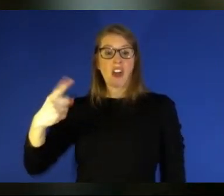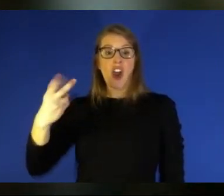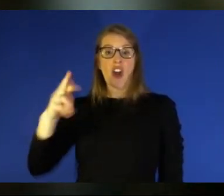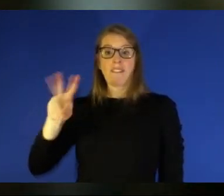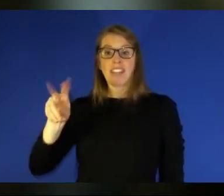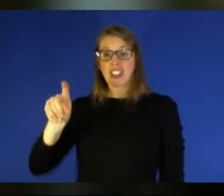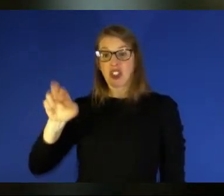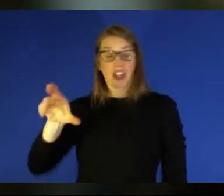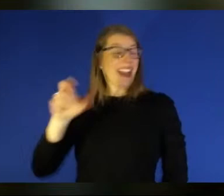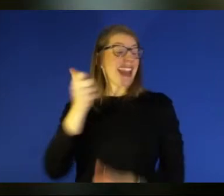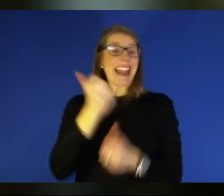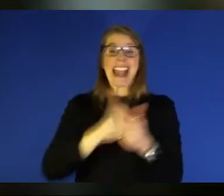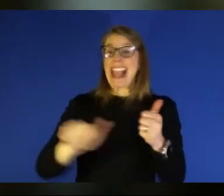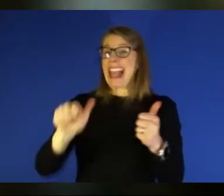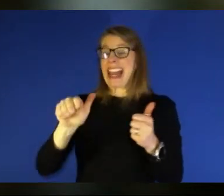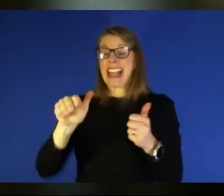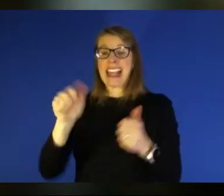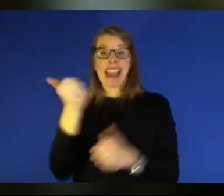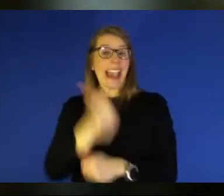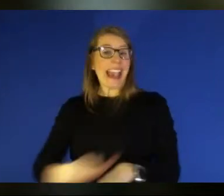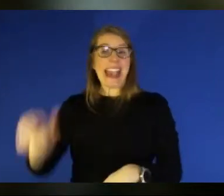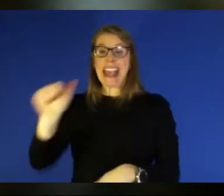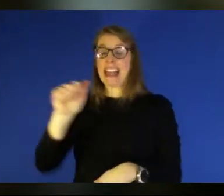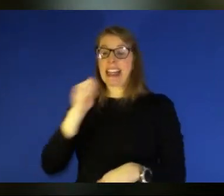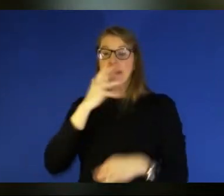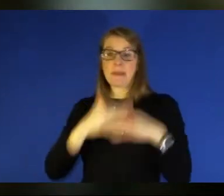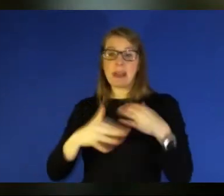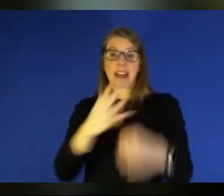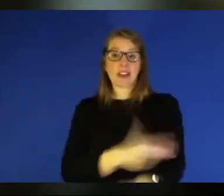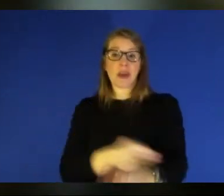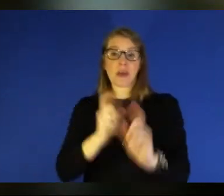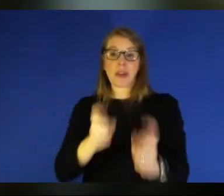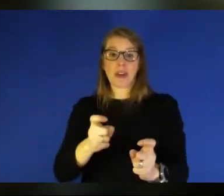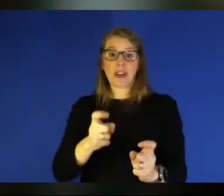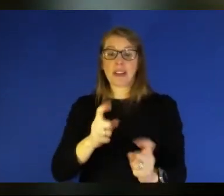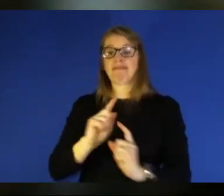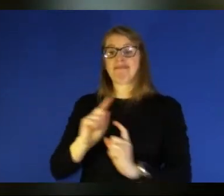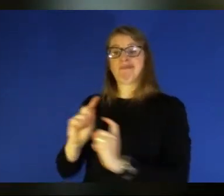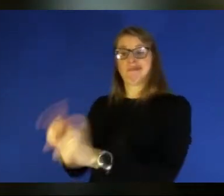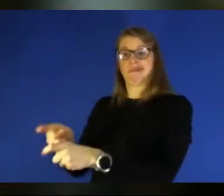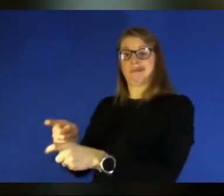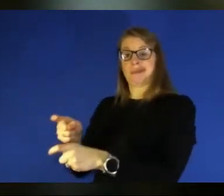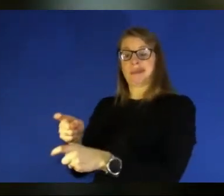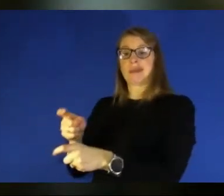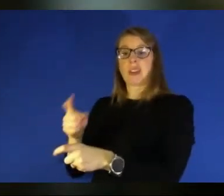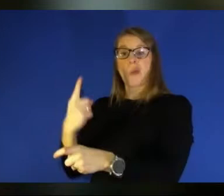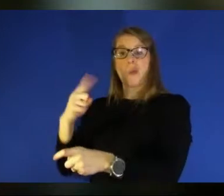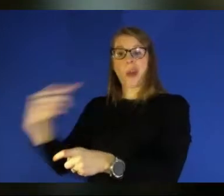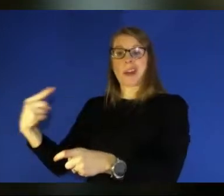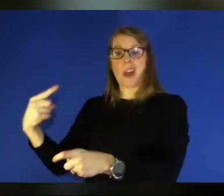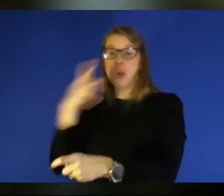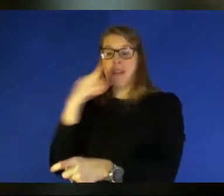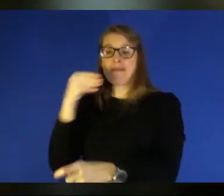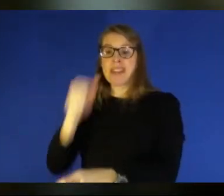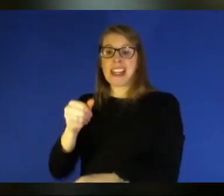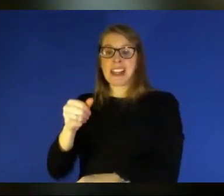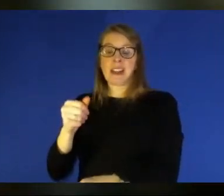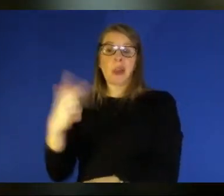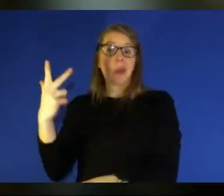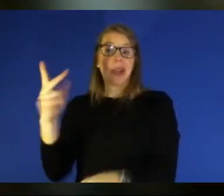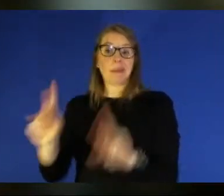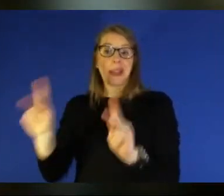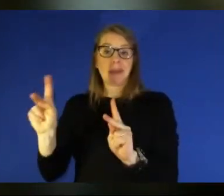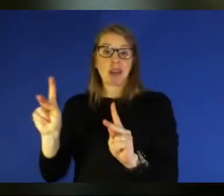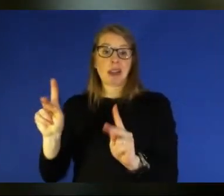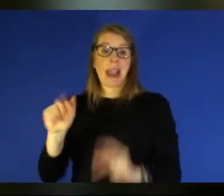donor. CBC will donate $1 to Harvesters, which actually feeds 3 people. Amy can speak more to that side of it later,